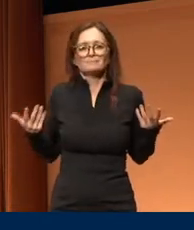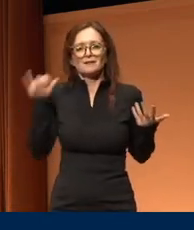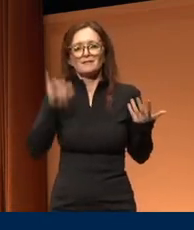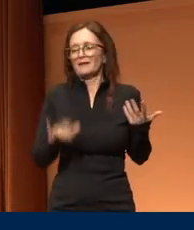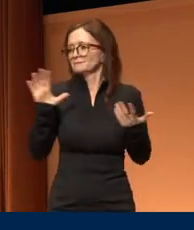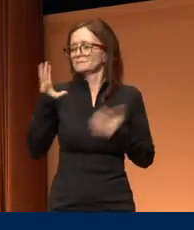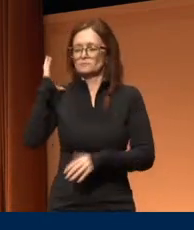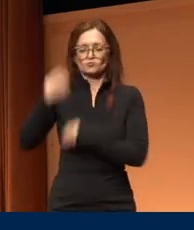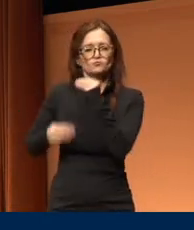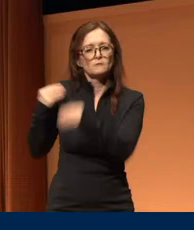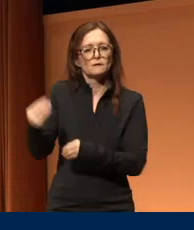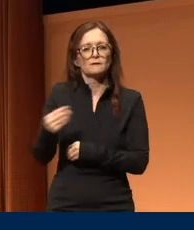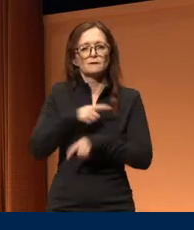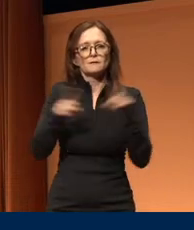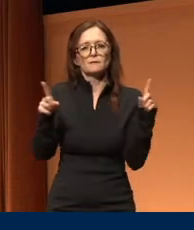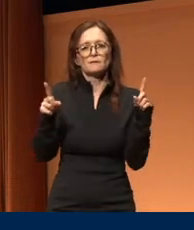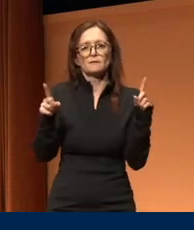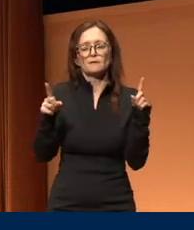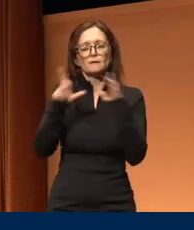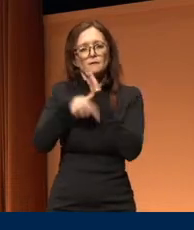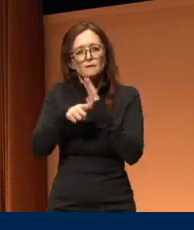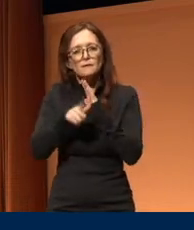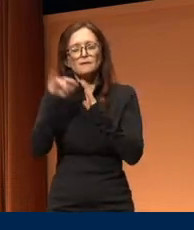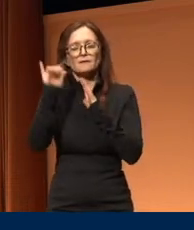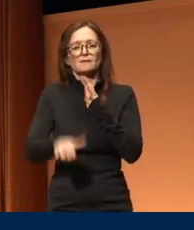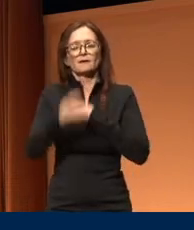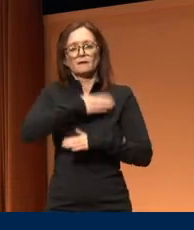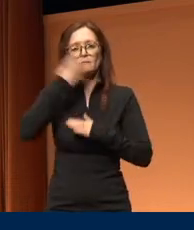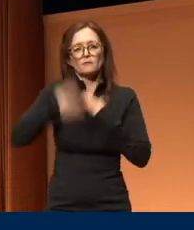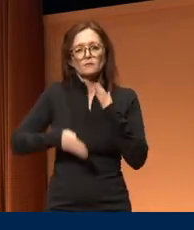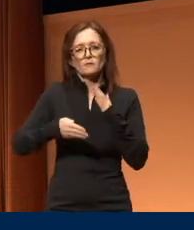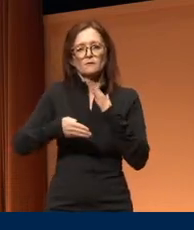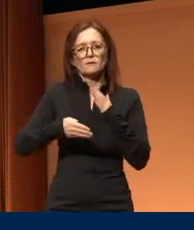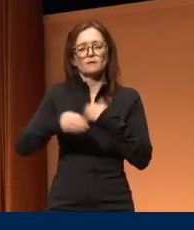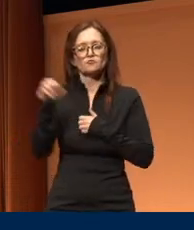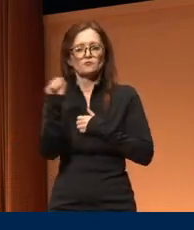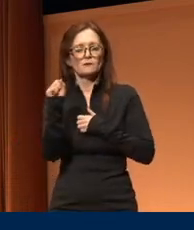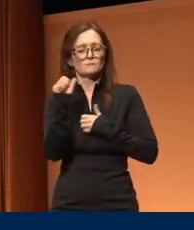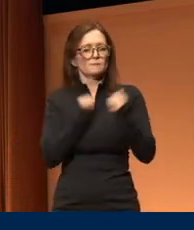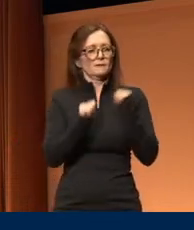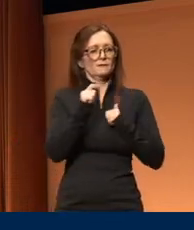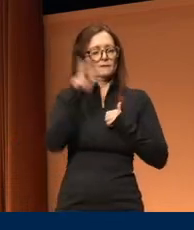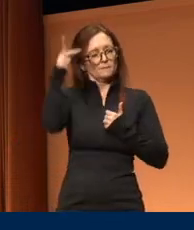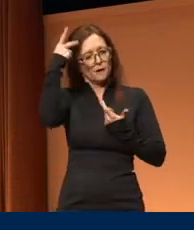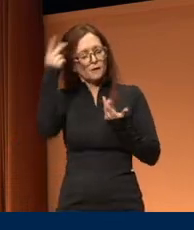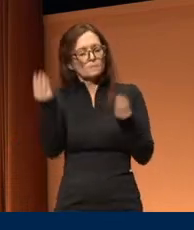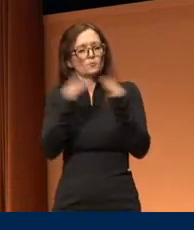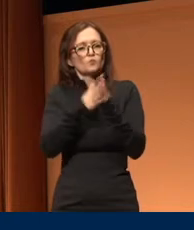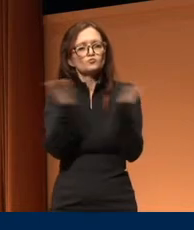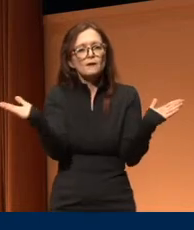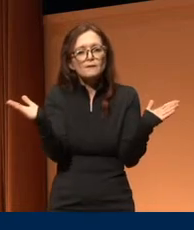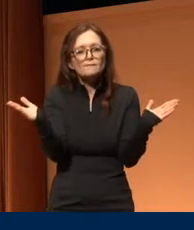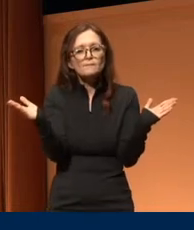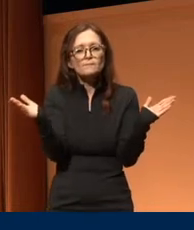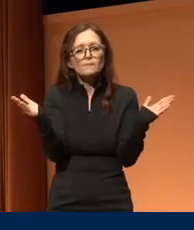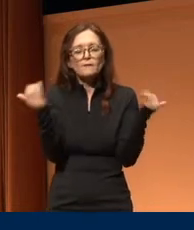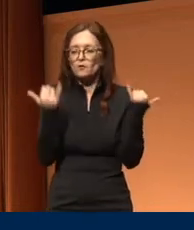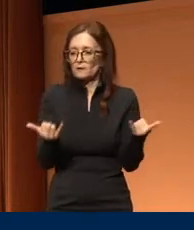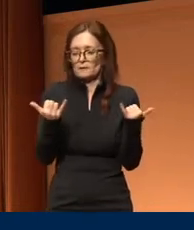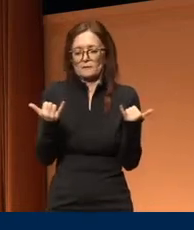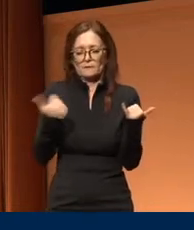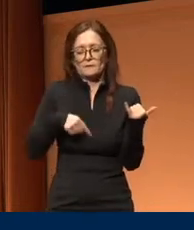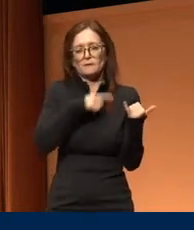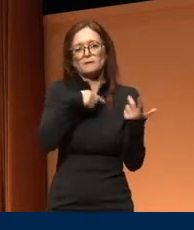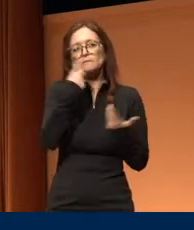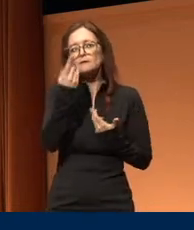of enemies. I'll come back later to the conclusions one can derive from Shakespeare's play for politics more generally. But for now, let